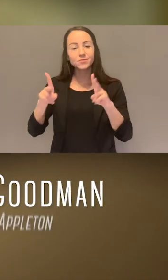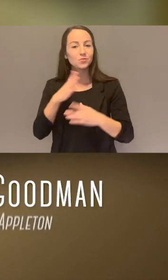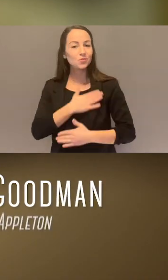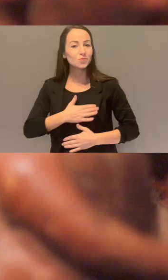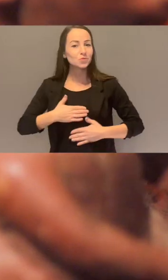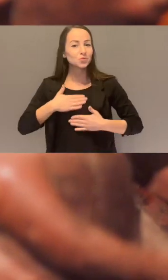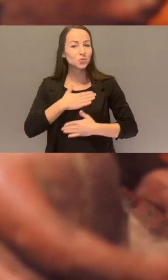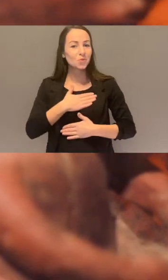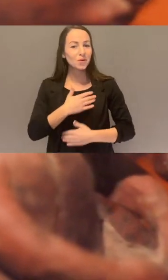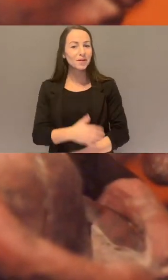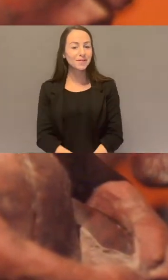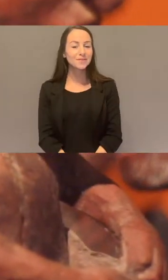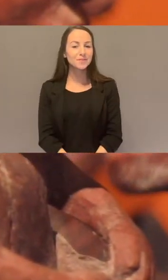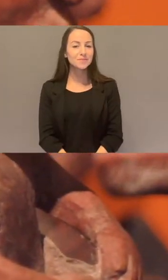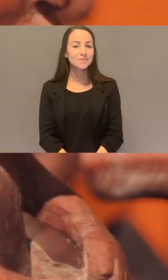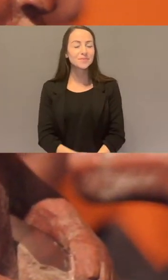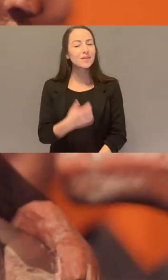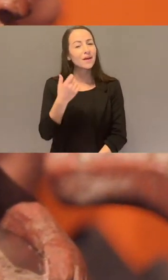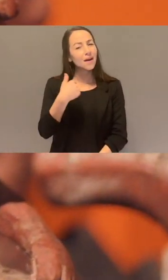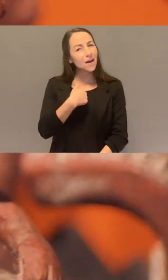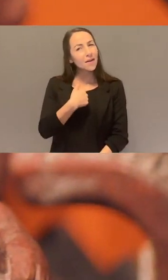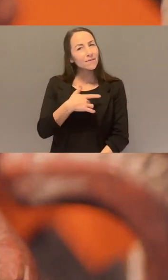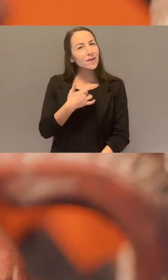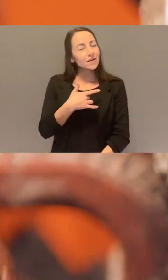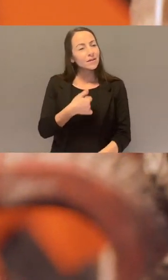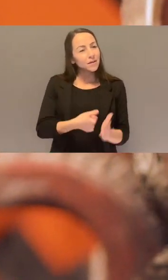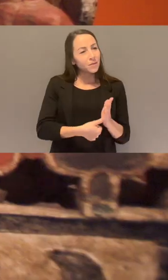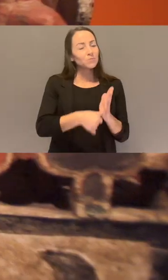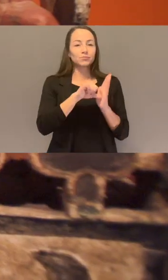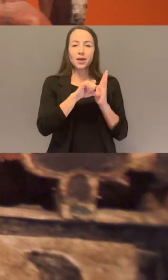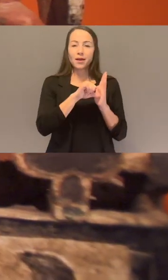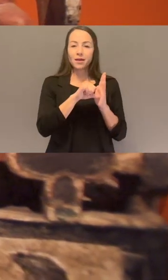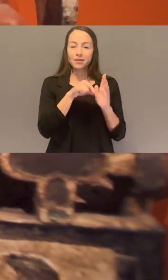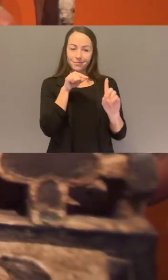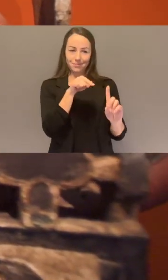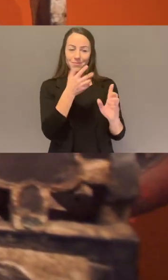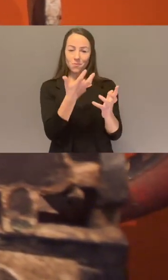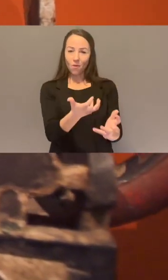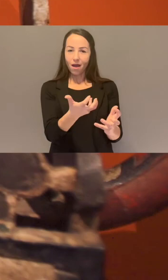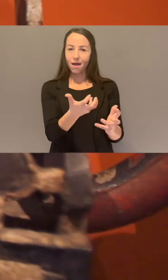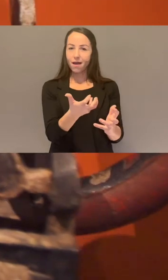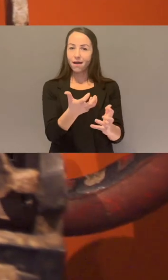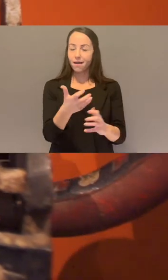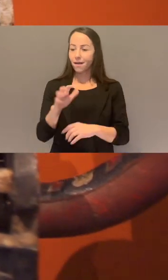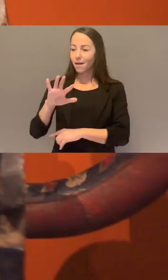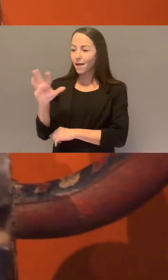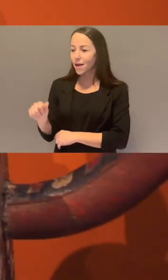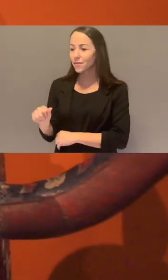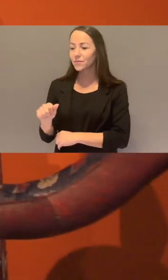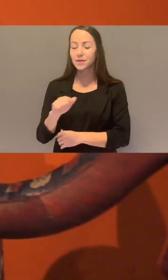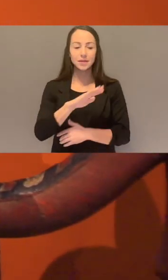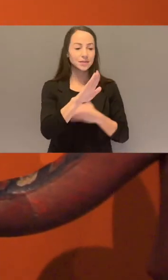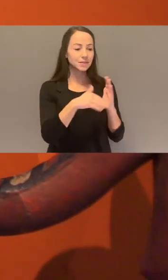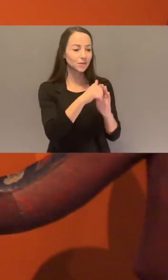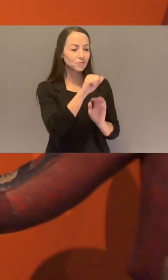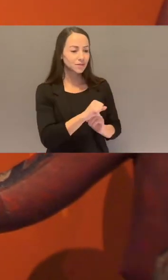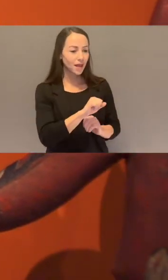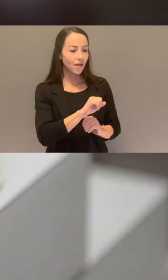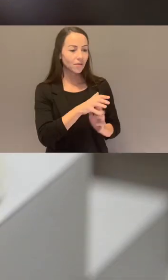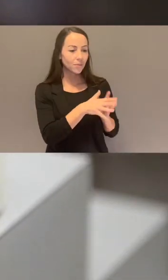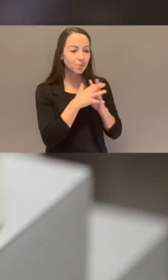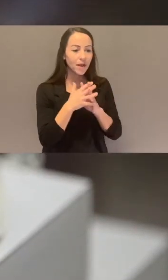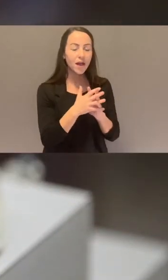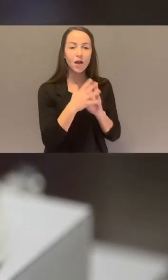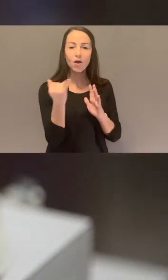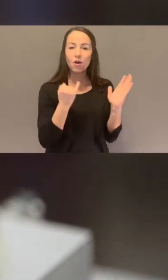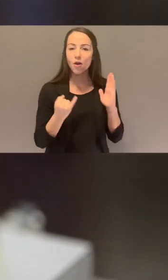to enjoy. I'm always impressed that he wanted the African art, that he wanted the art of Central and South America,